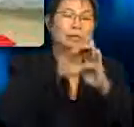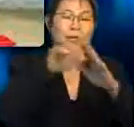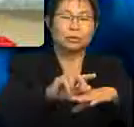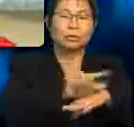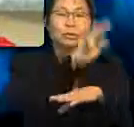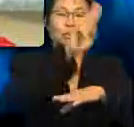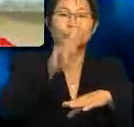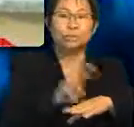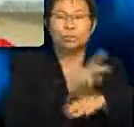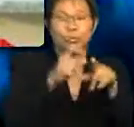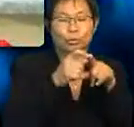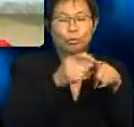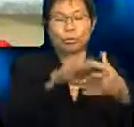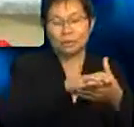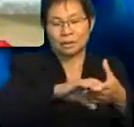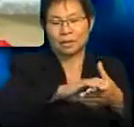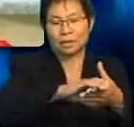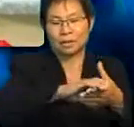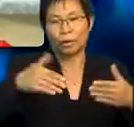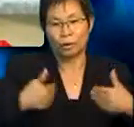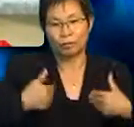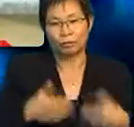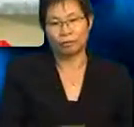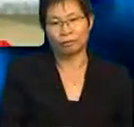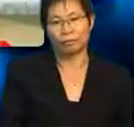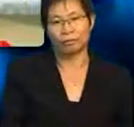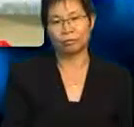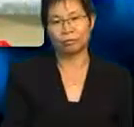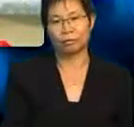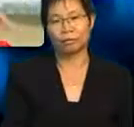picture using the word cards that you have.